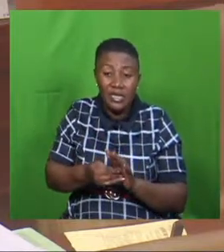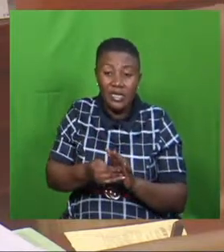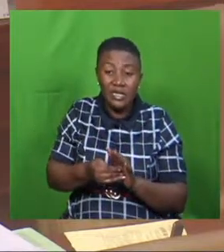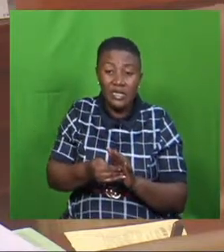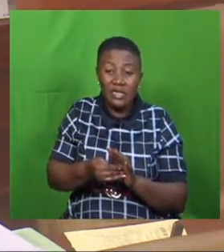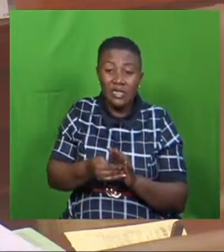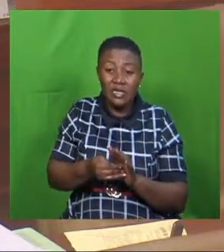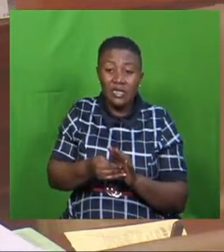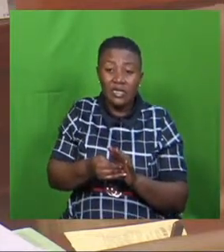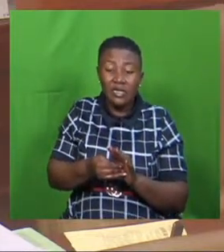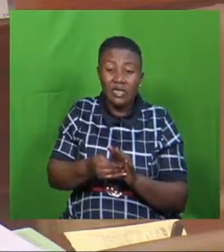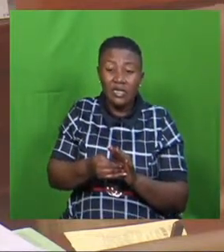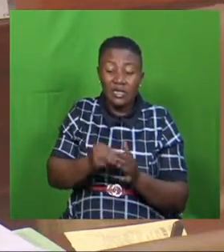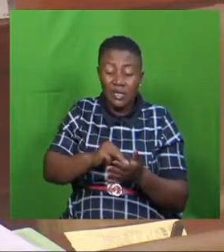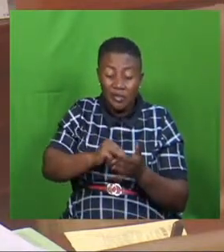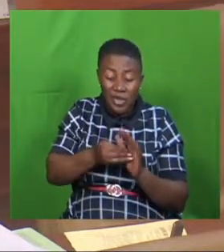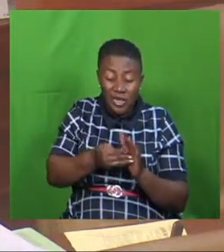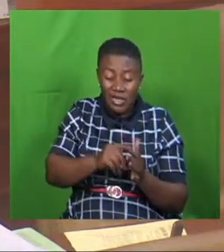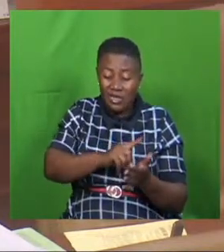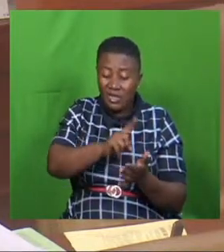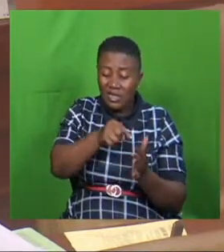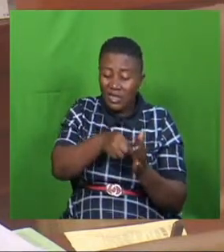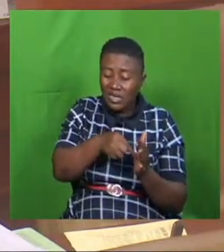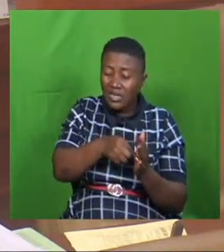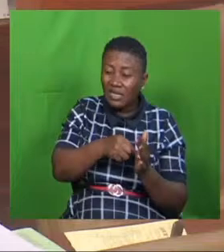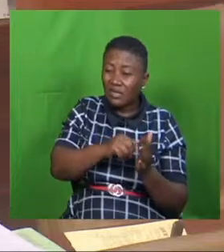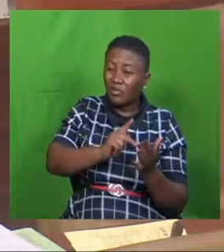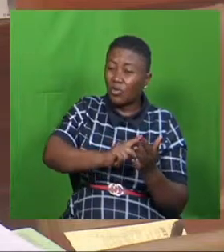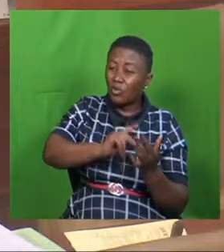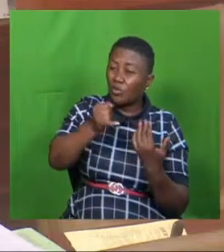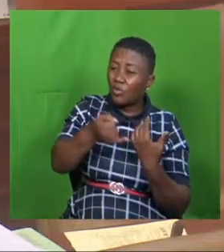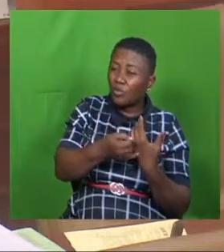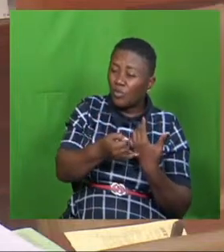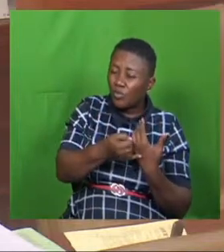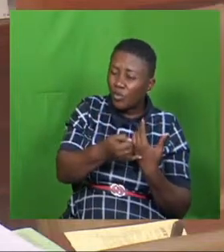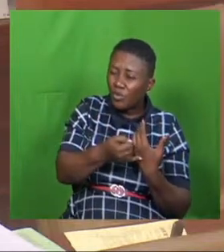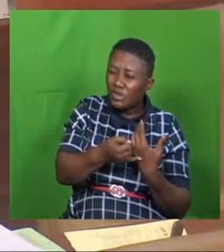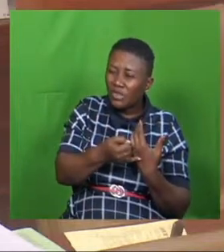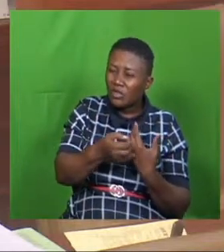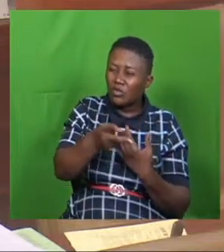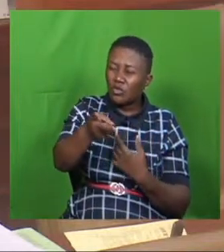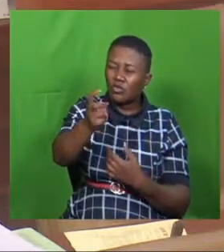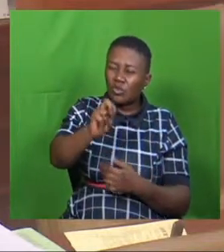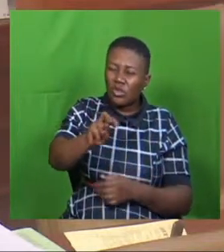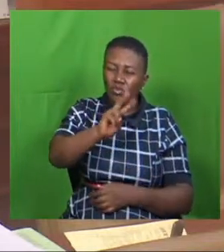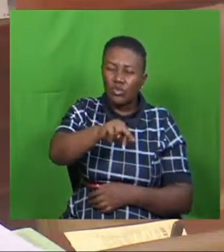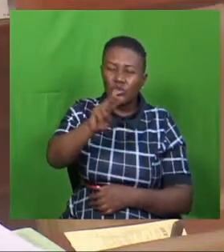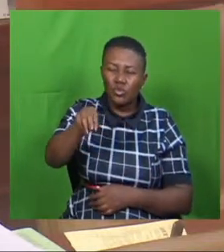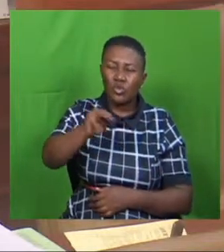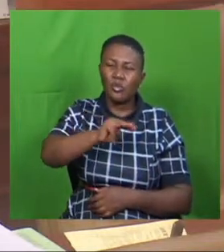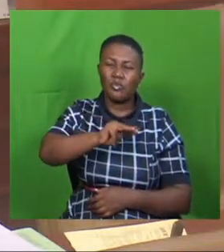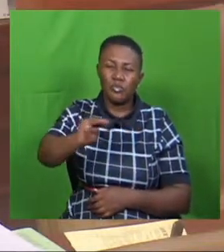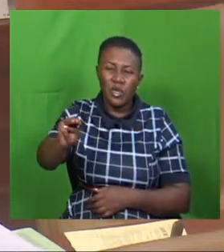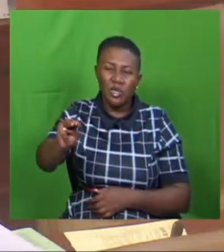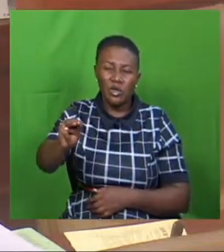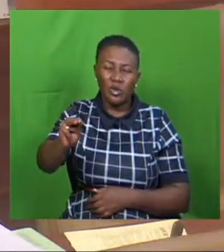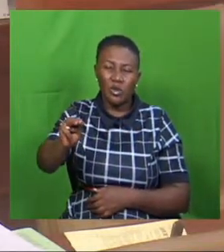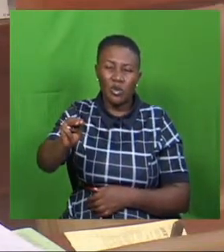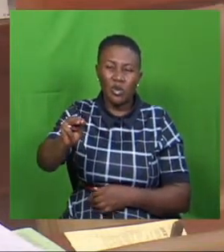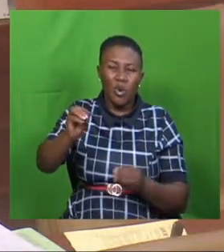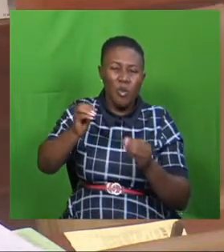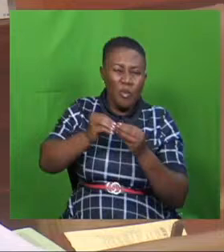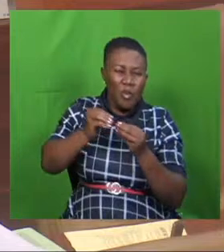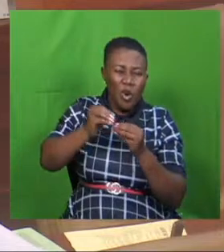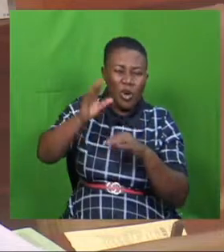my head, this project is $222 million above what it should be. That amount of money can